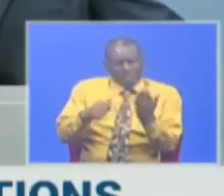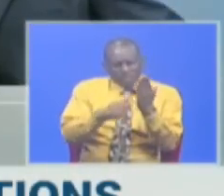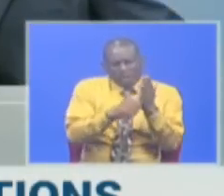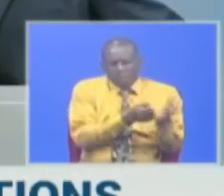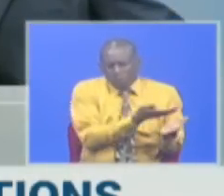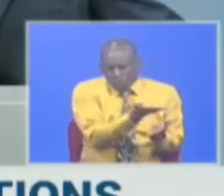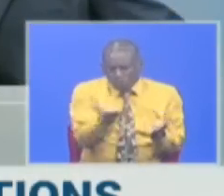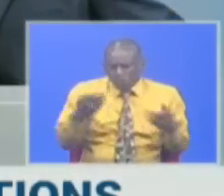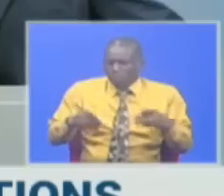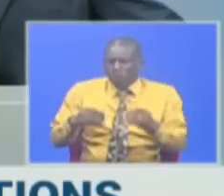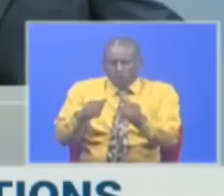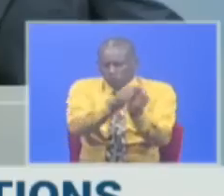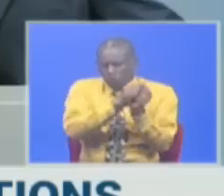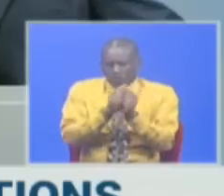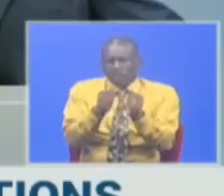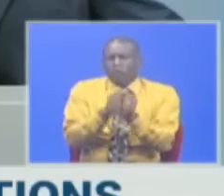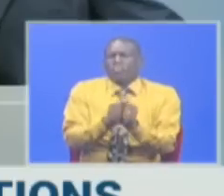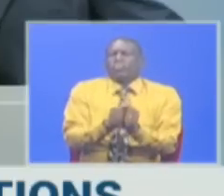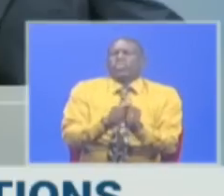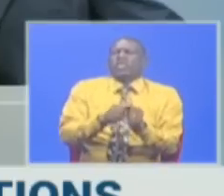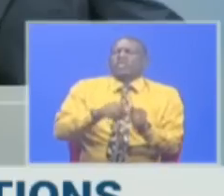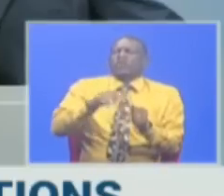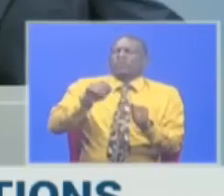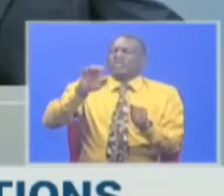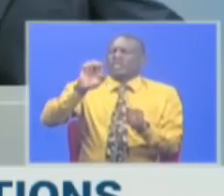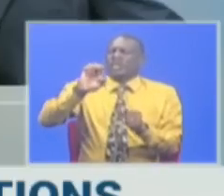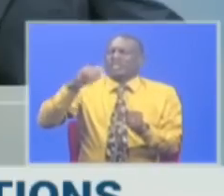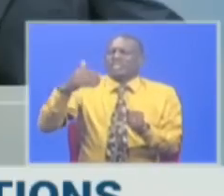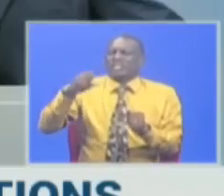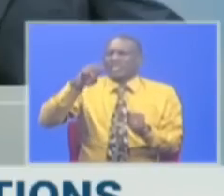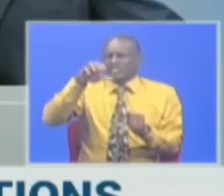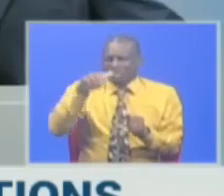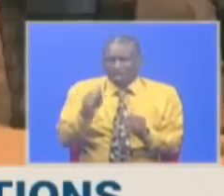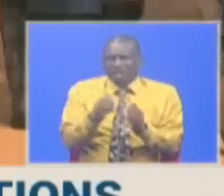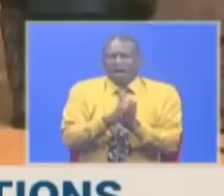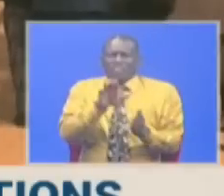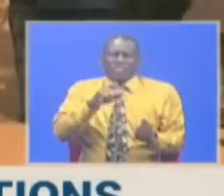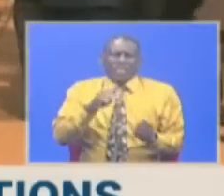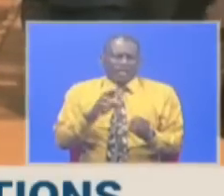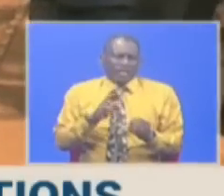Echesa, their immigration status, and their mission in the country.